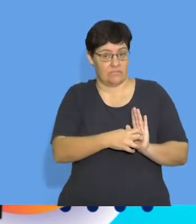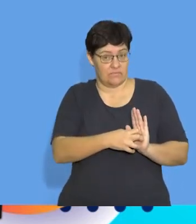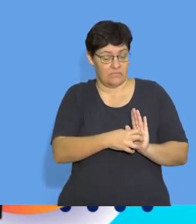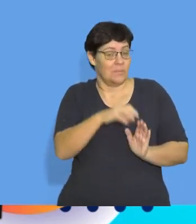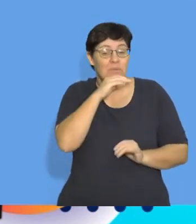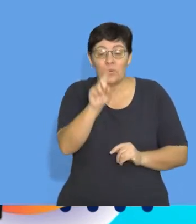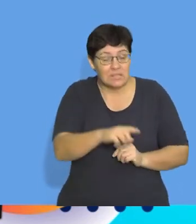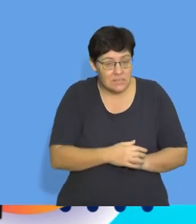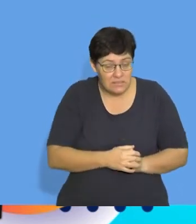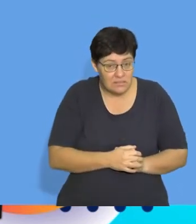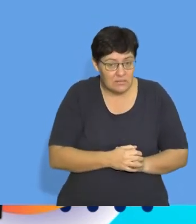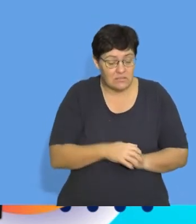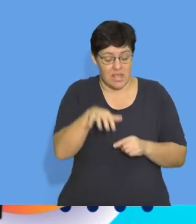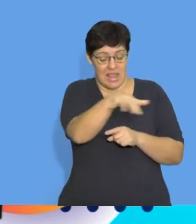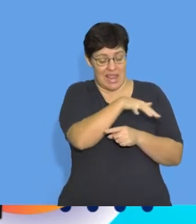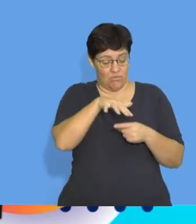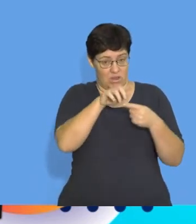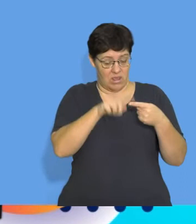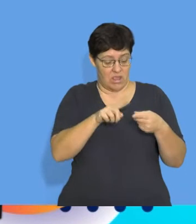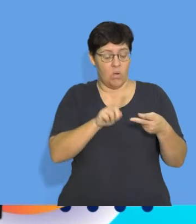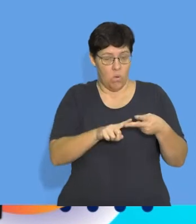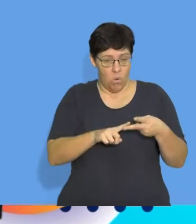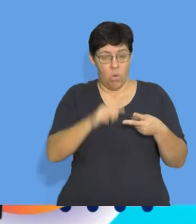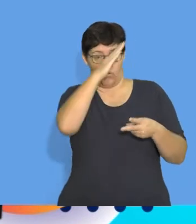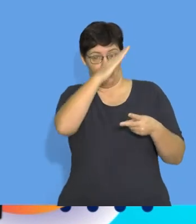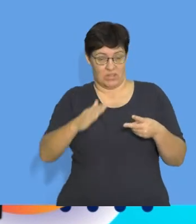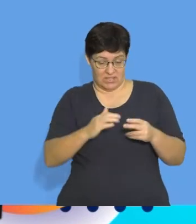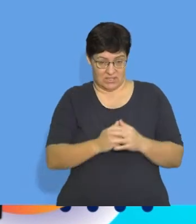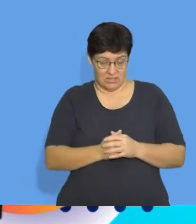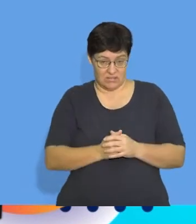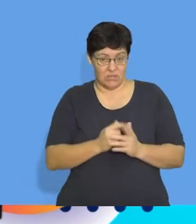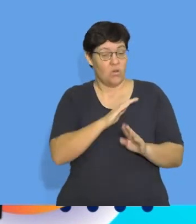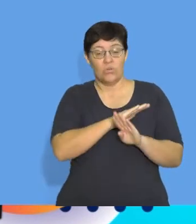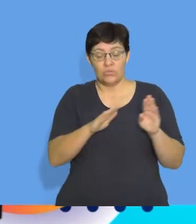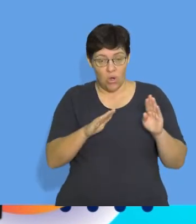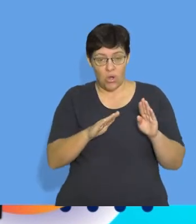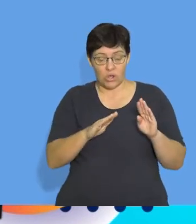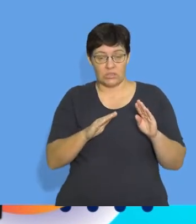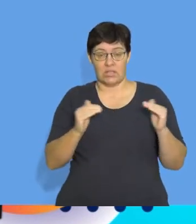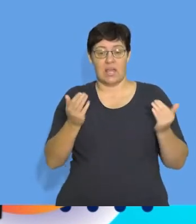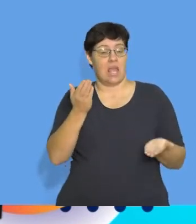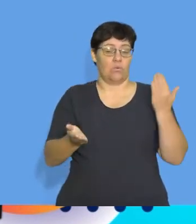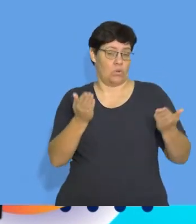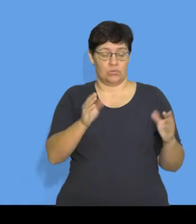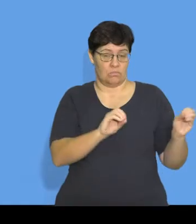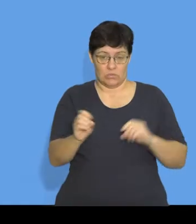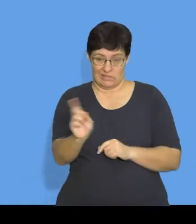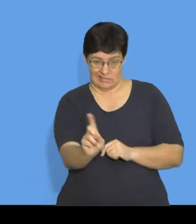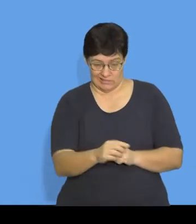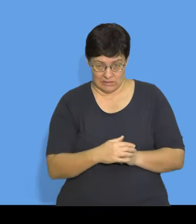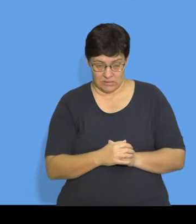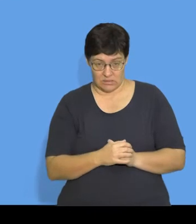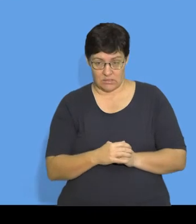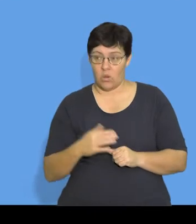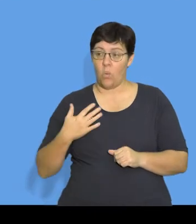Means area or gradient, not equations of motion. So we want